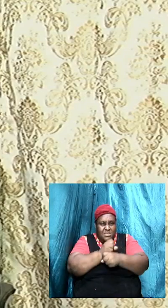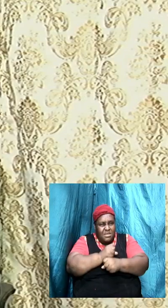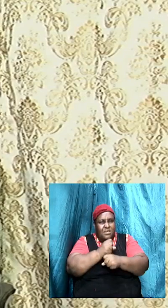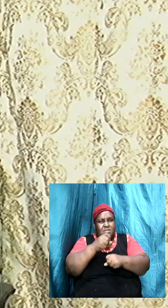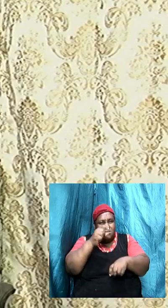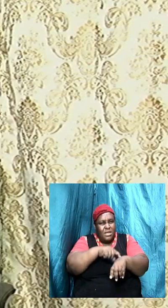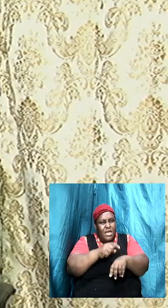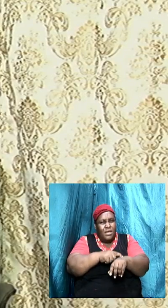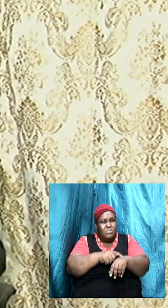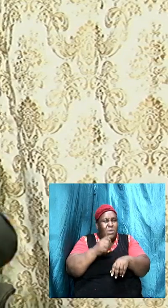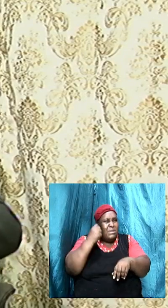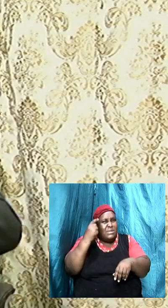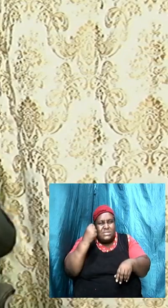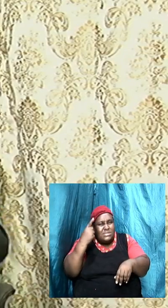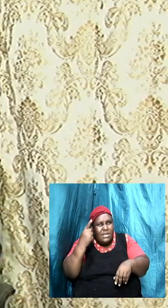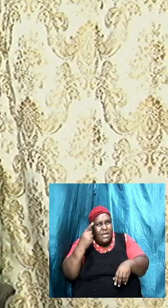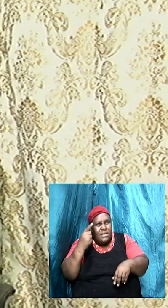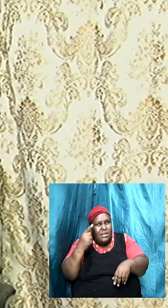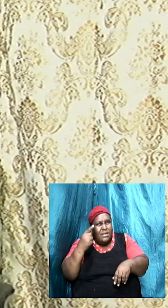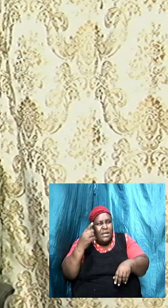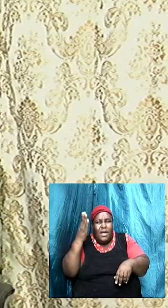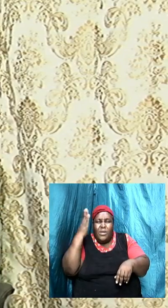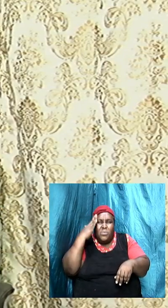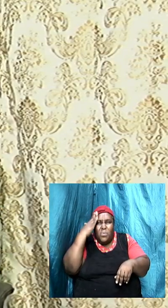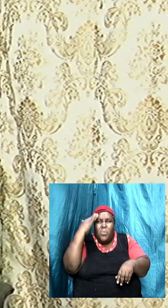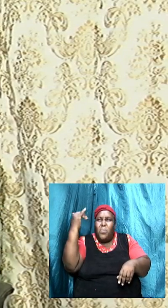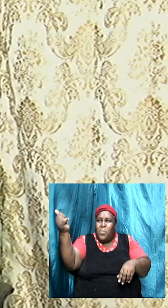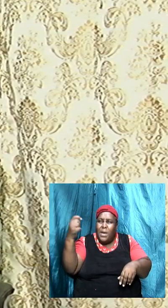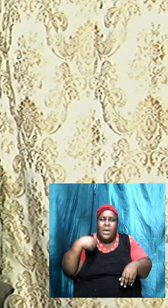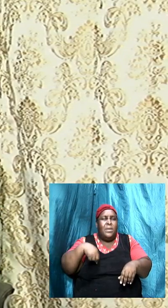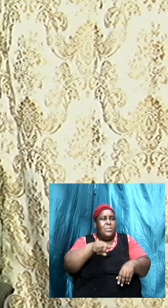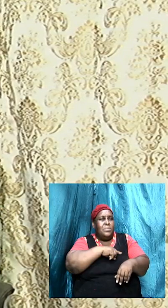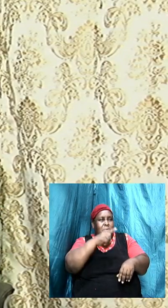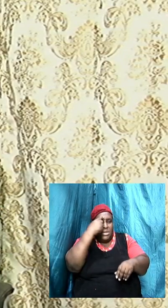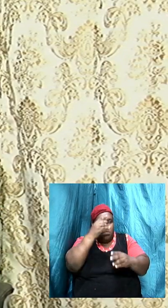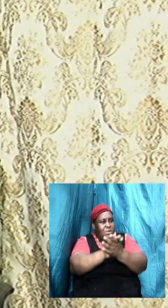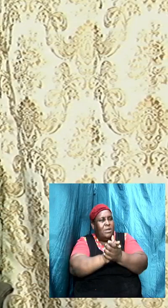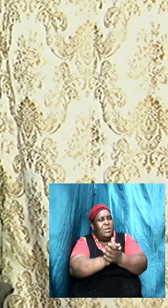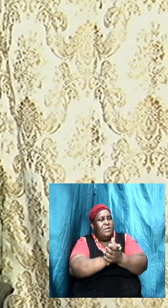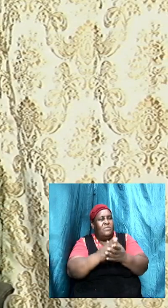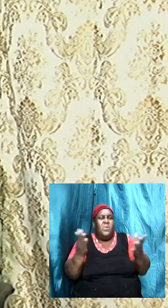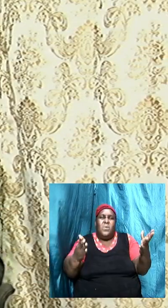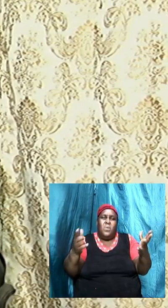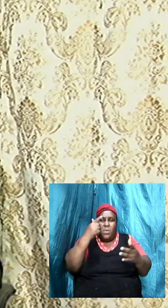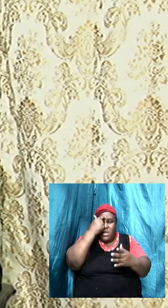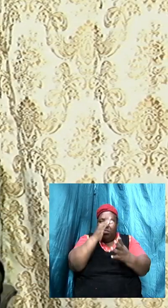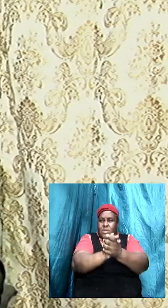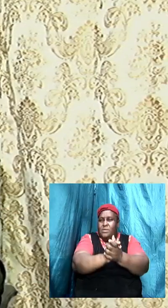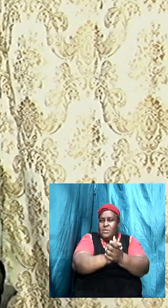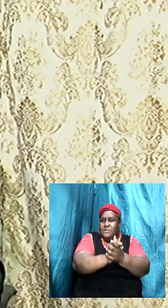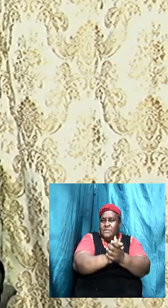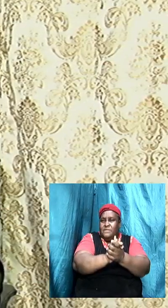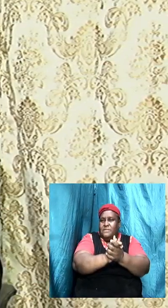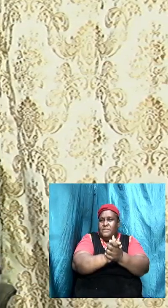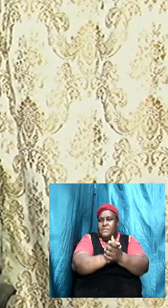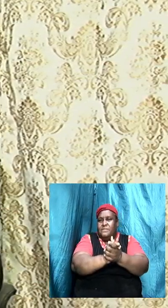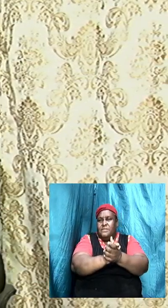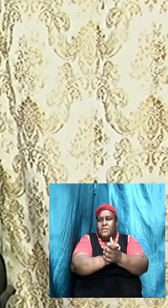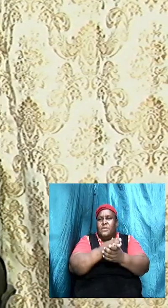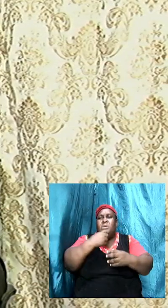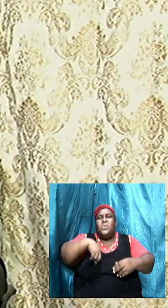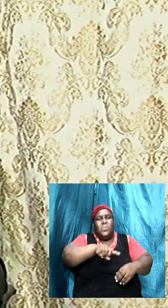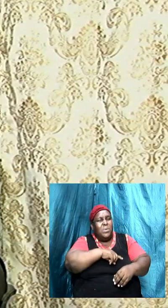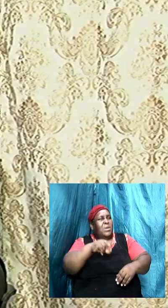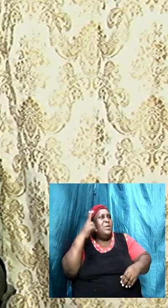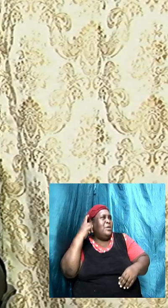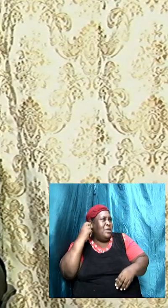issue. And to know why we believe what we believe. We hear